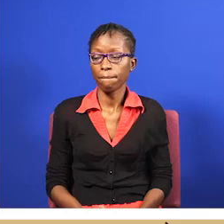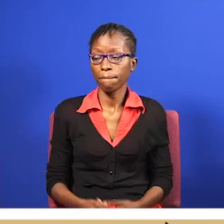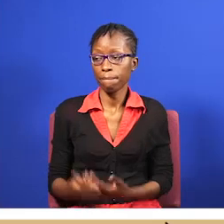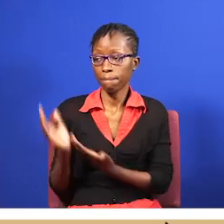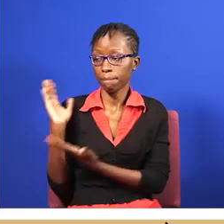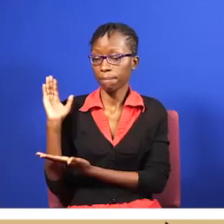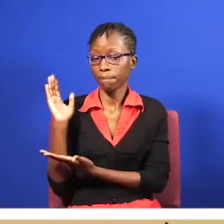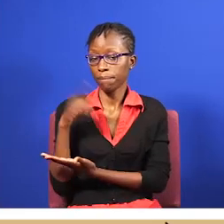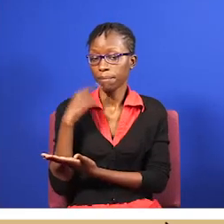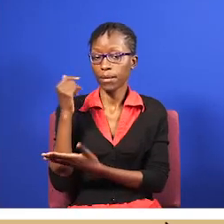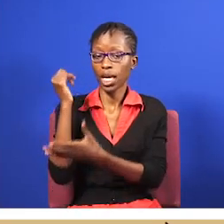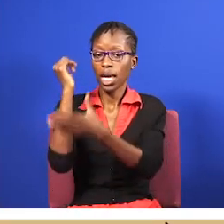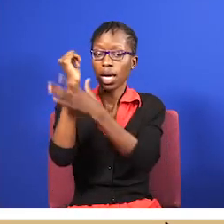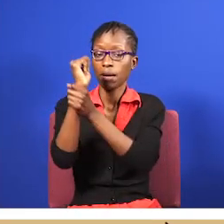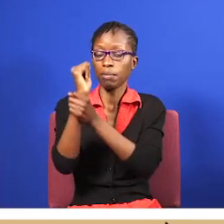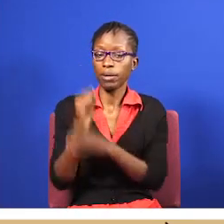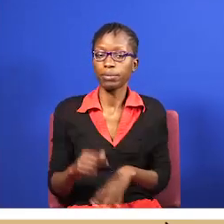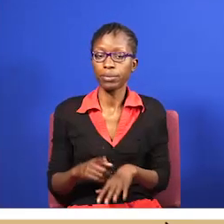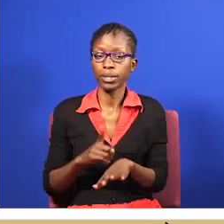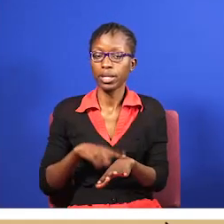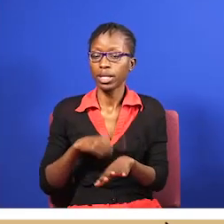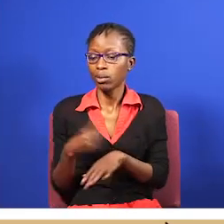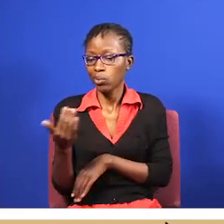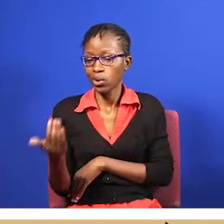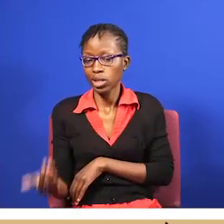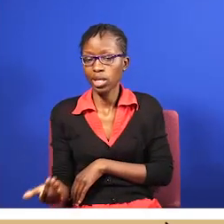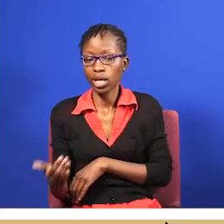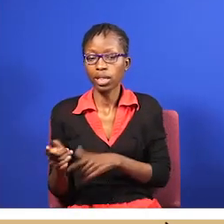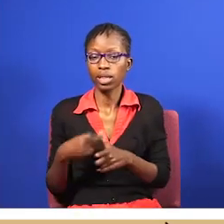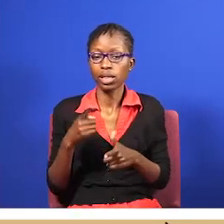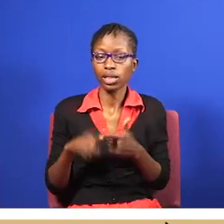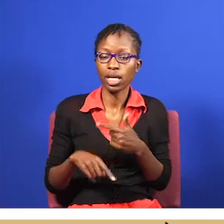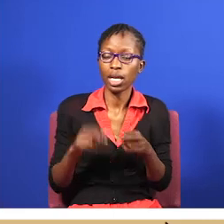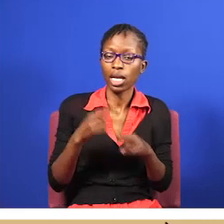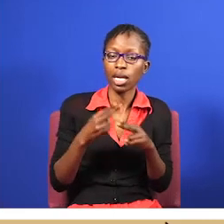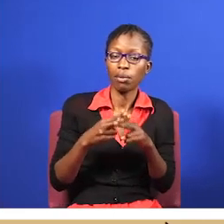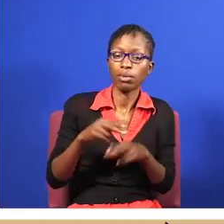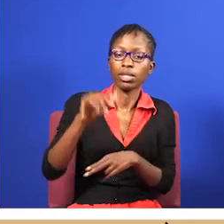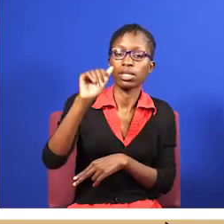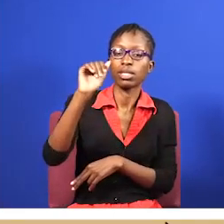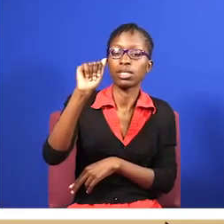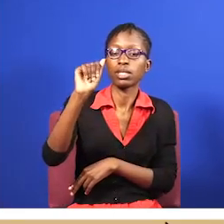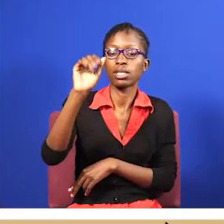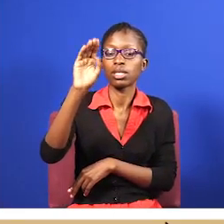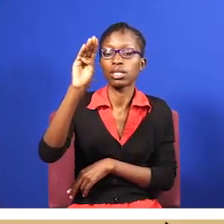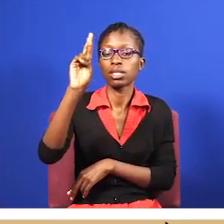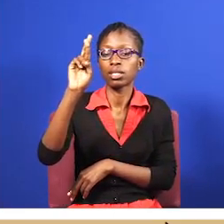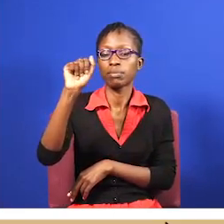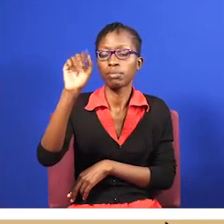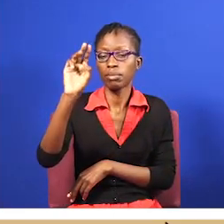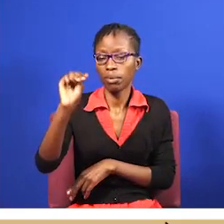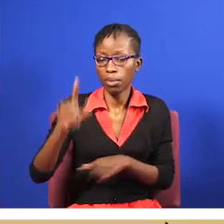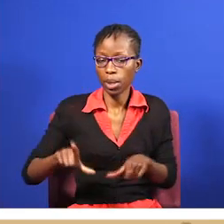This is Abraham. Hey. When Abraham was younger, he was known as Abram. Oh. Abram